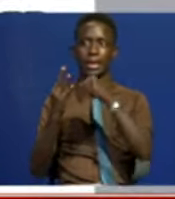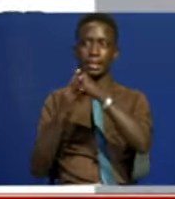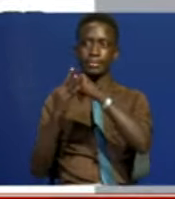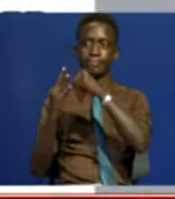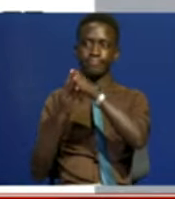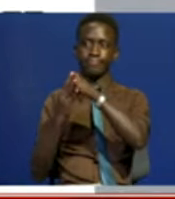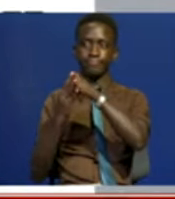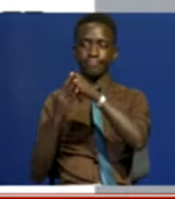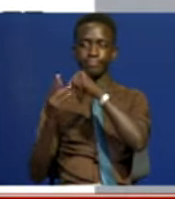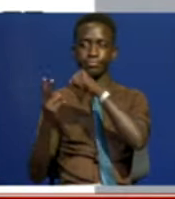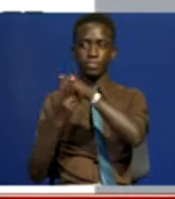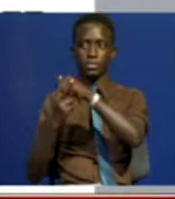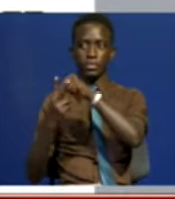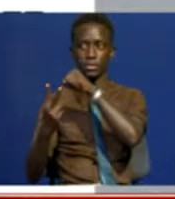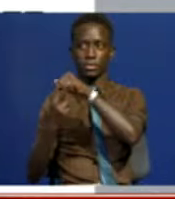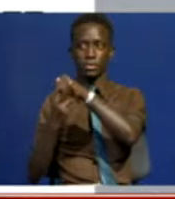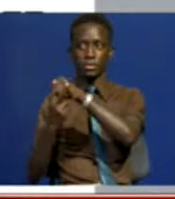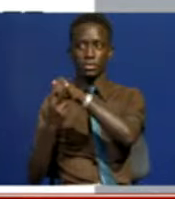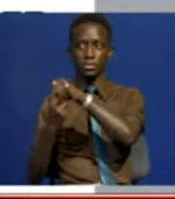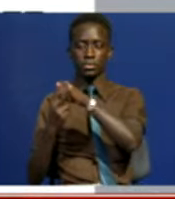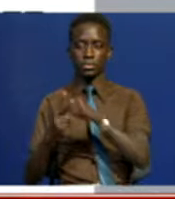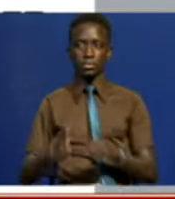072-072-8877.